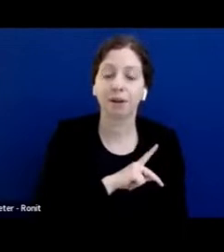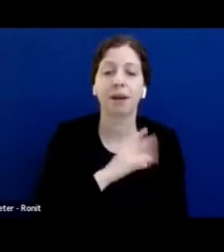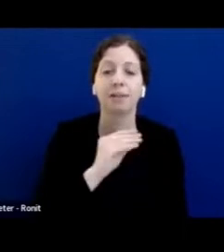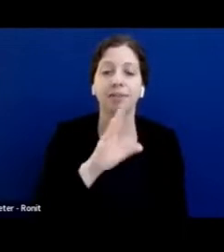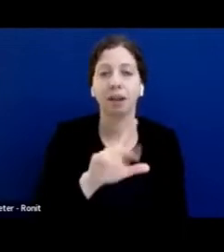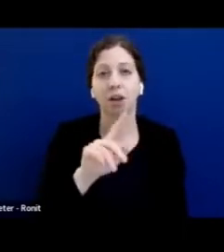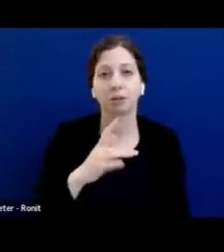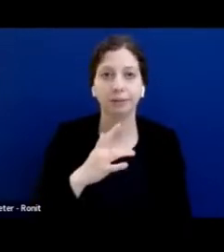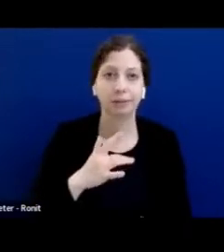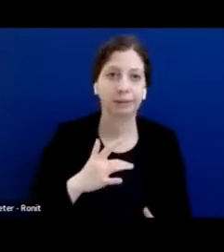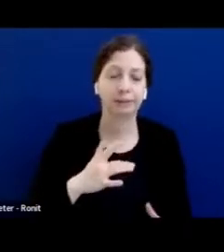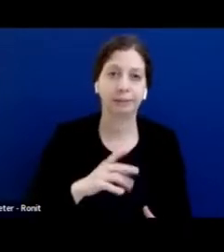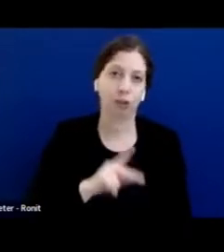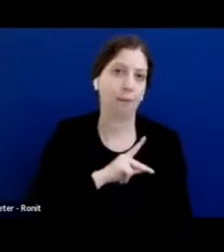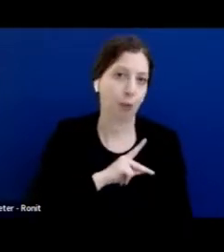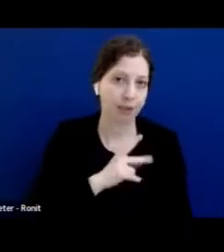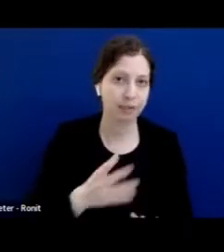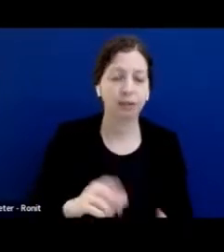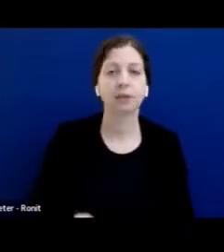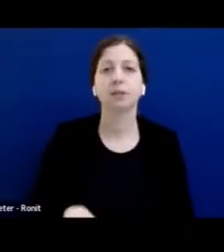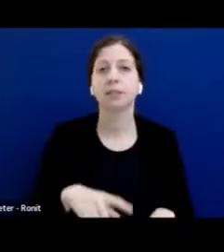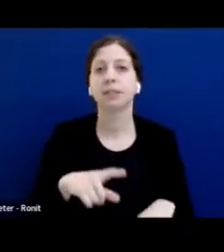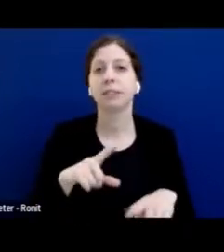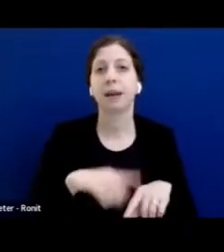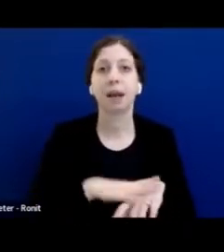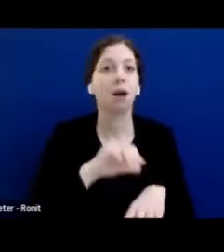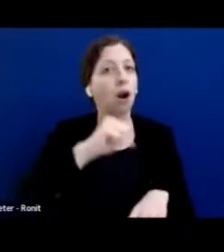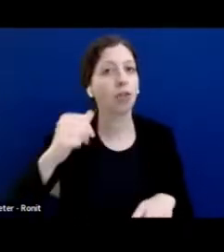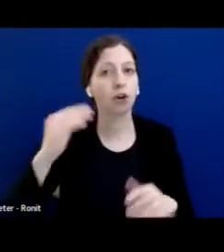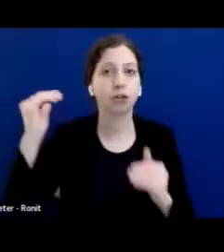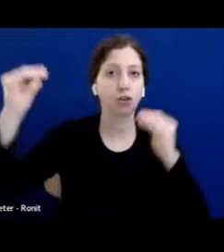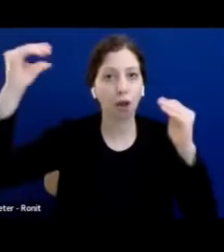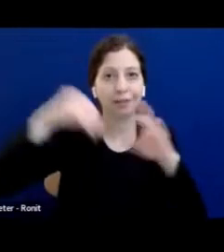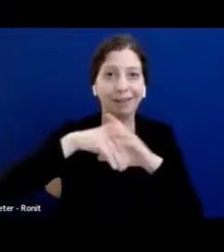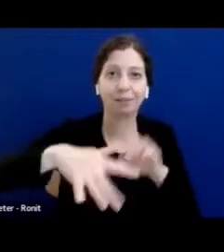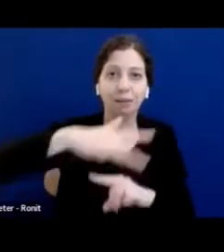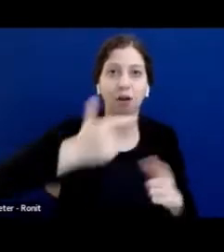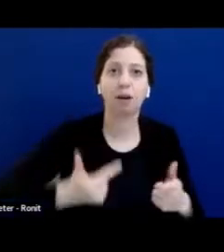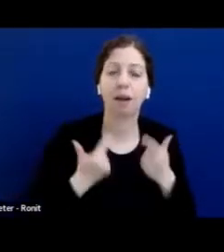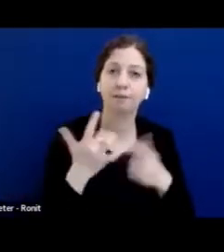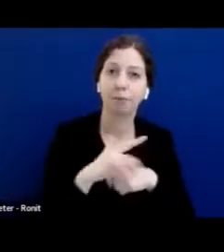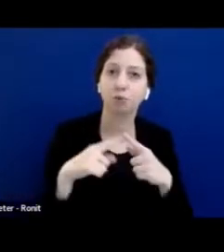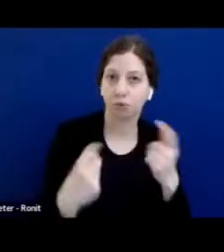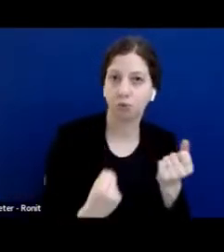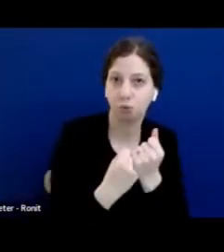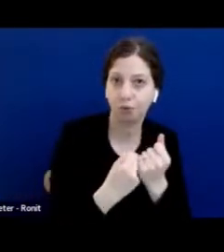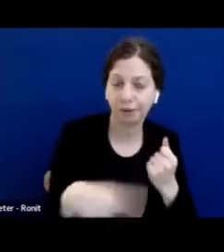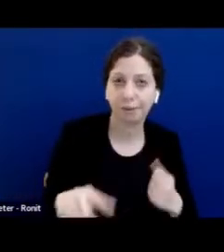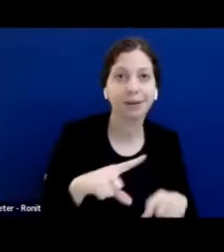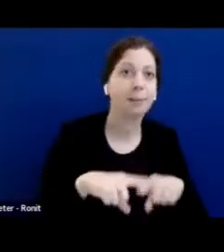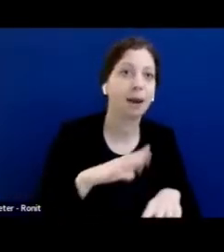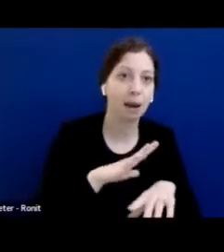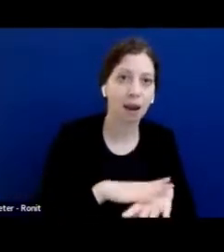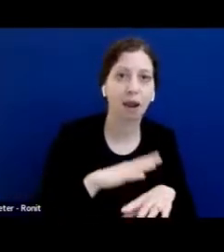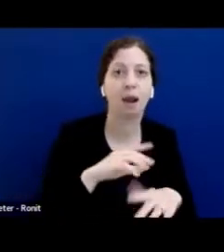temperament, depending on the other adults that they have in their life that are available to support them, depending on some of